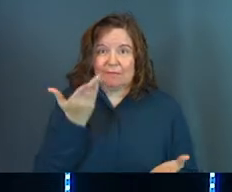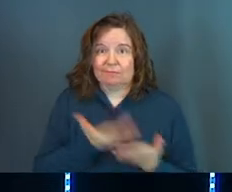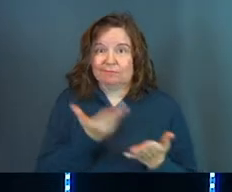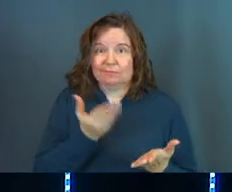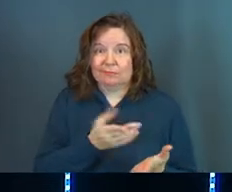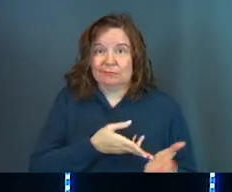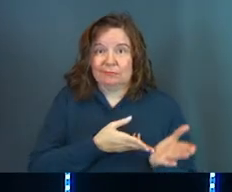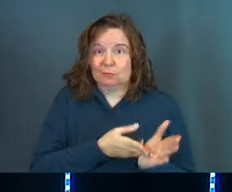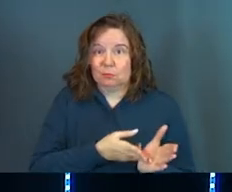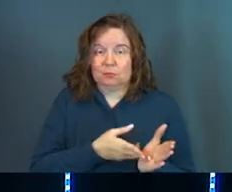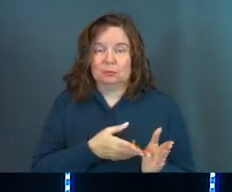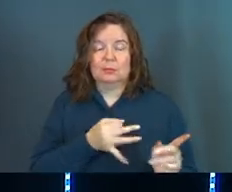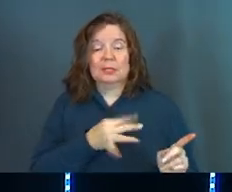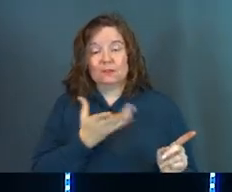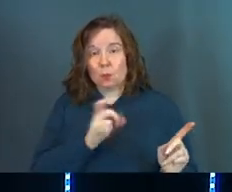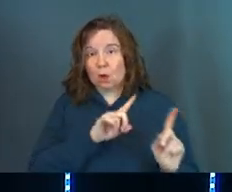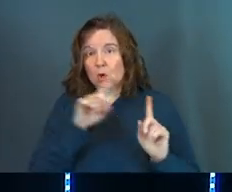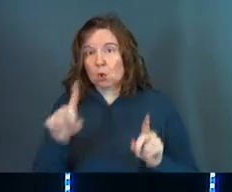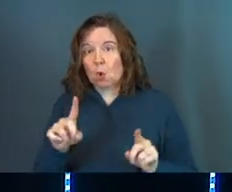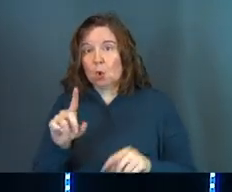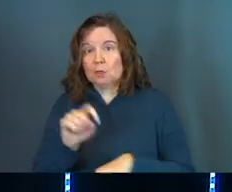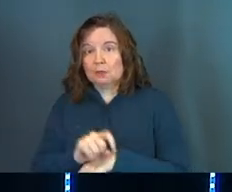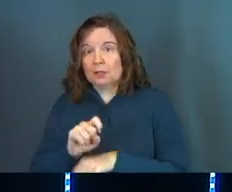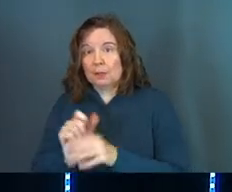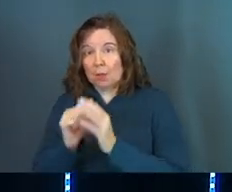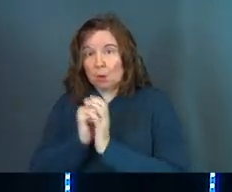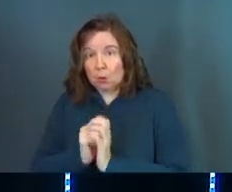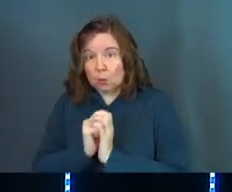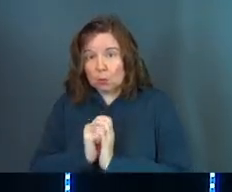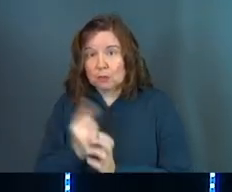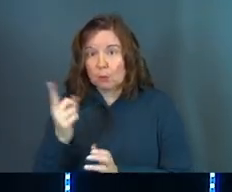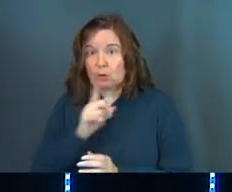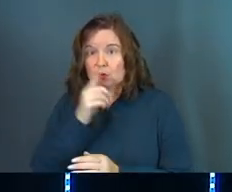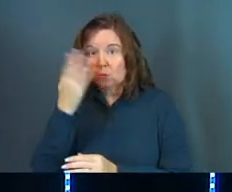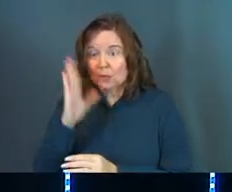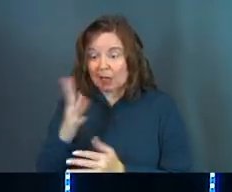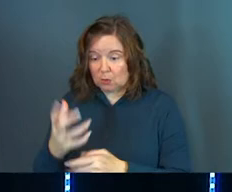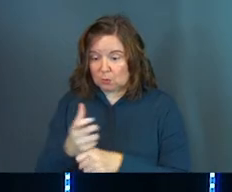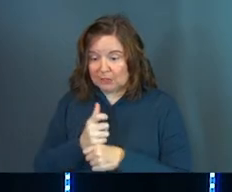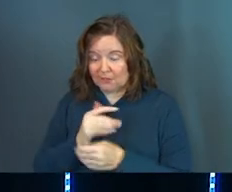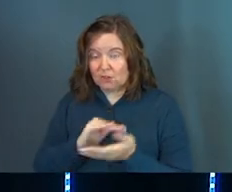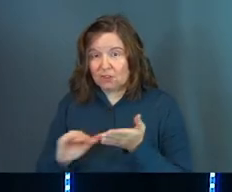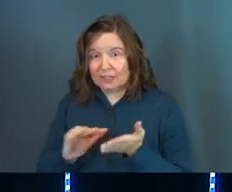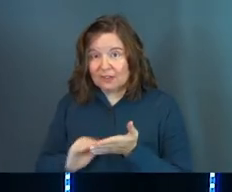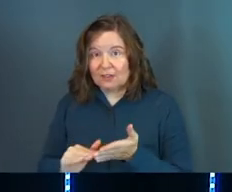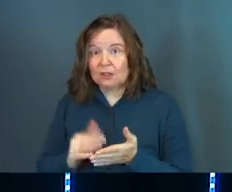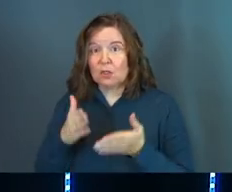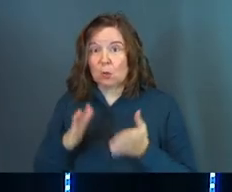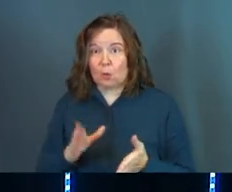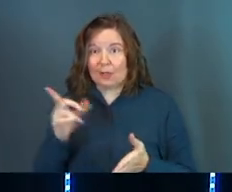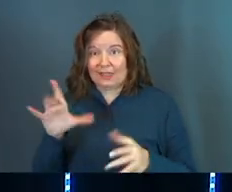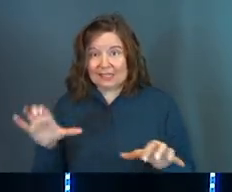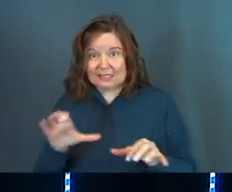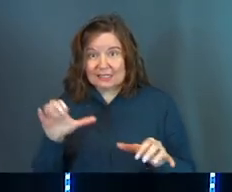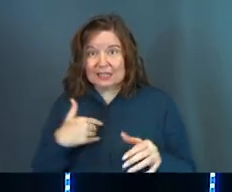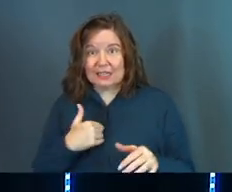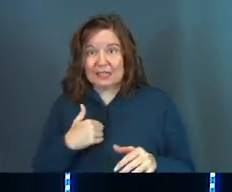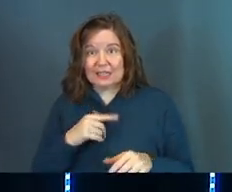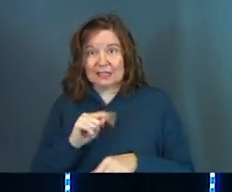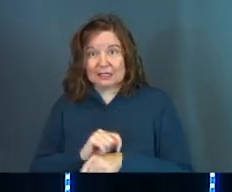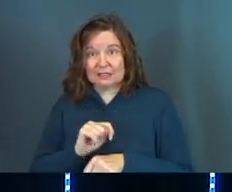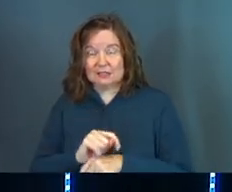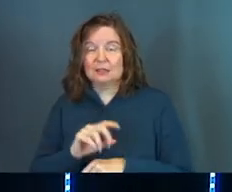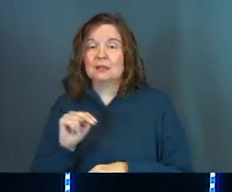valuable at all. If he wanted to go to the synagogue and worship the one true God and receive his forgiveness the way that they did in the